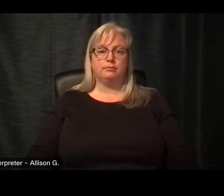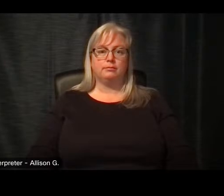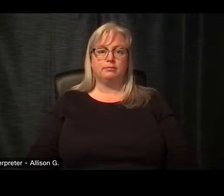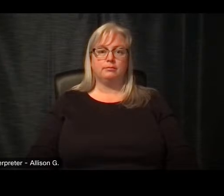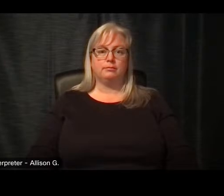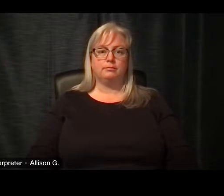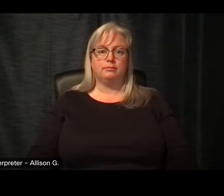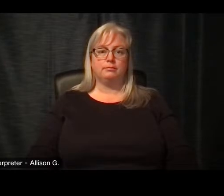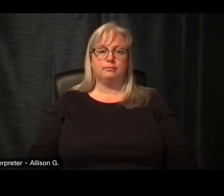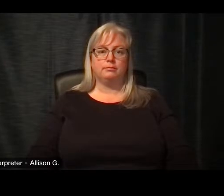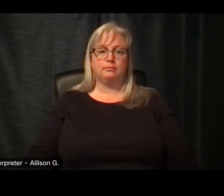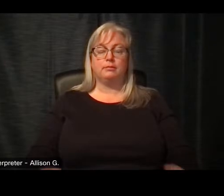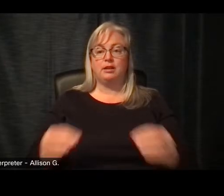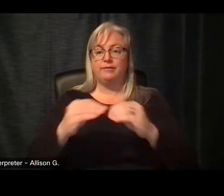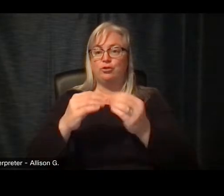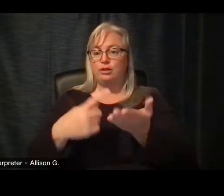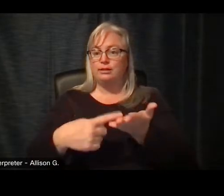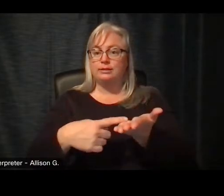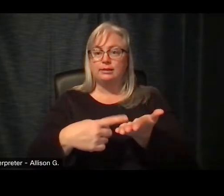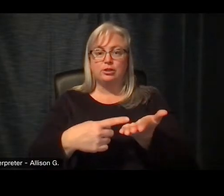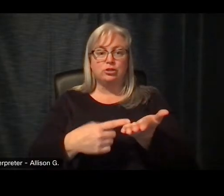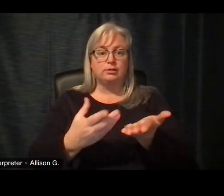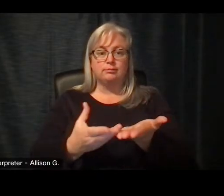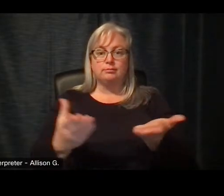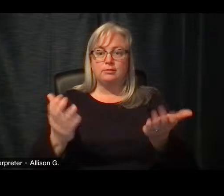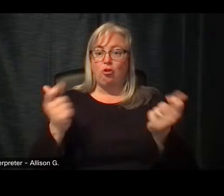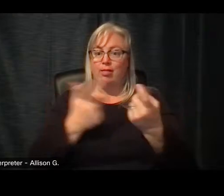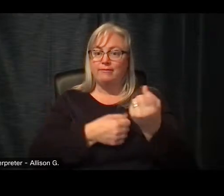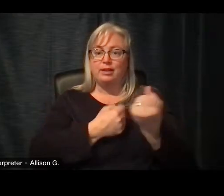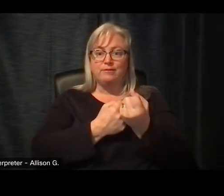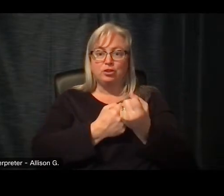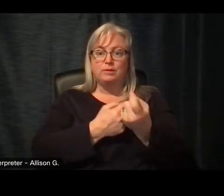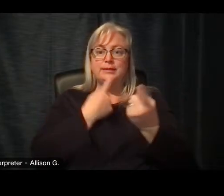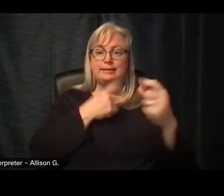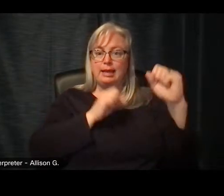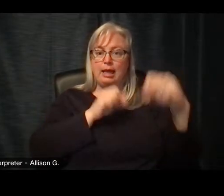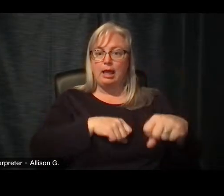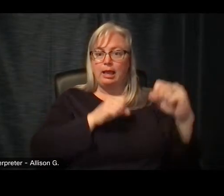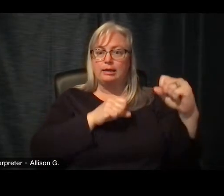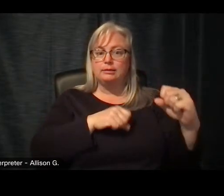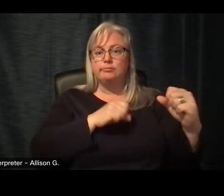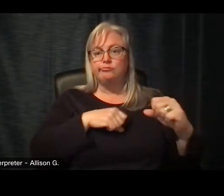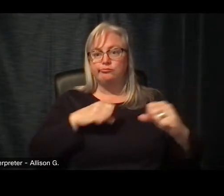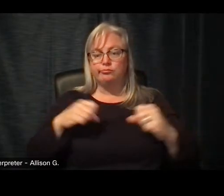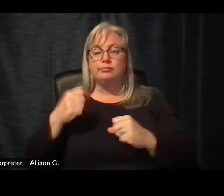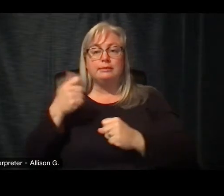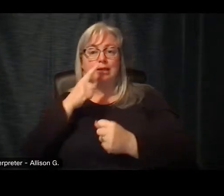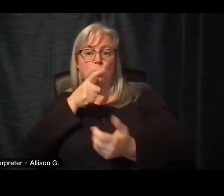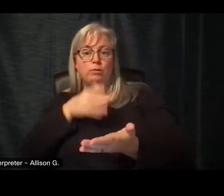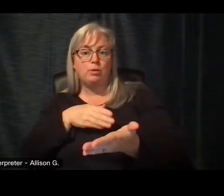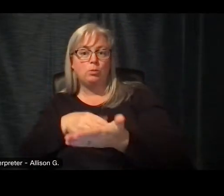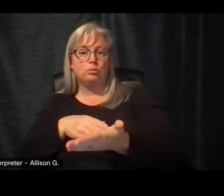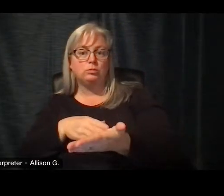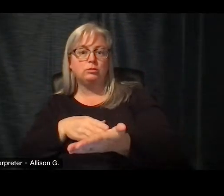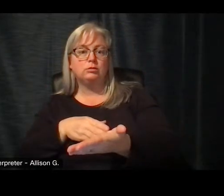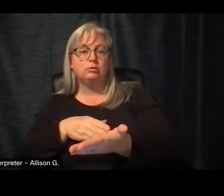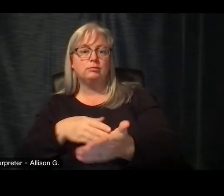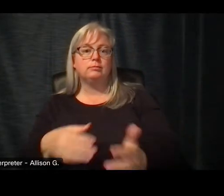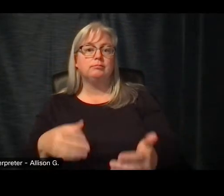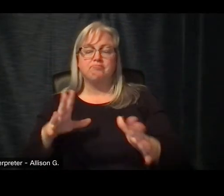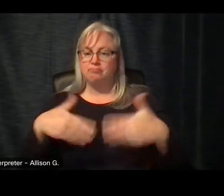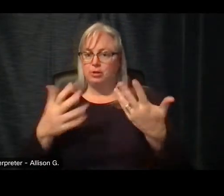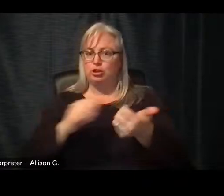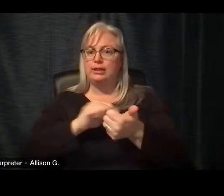Okay. Further discussion? All in favor, please say aye. Aye. Any opposed?